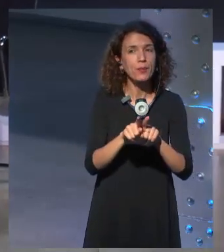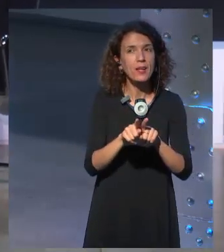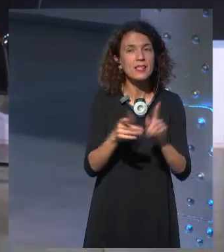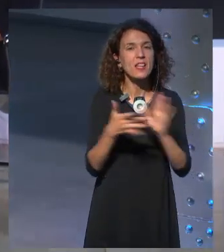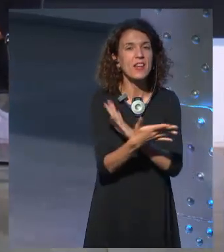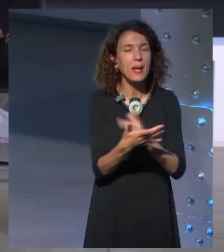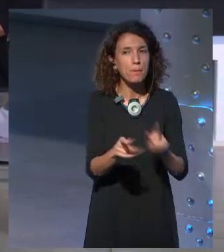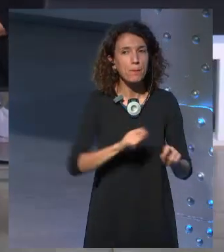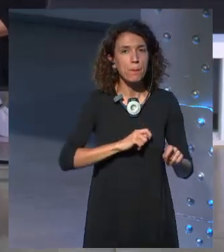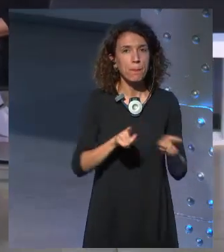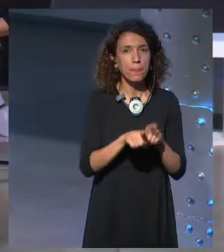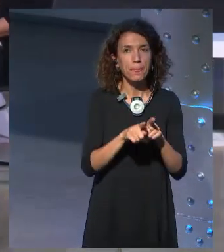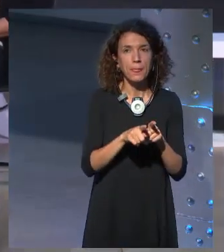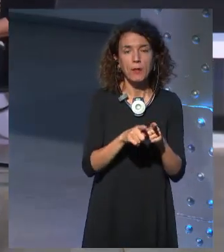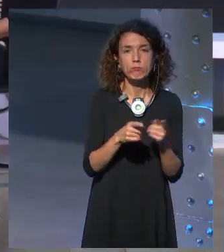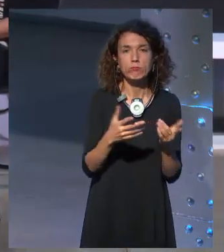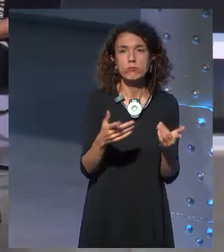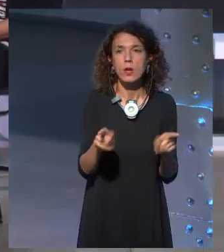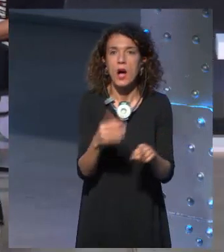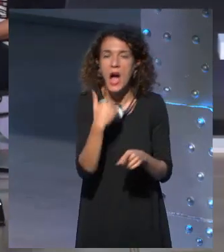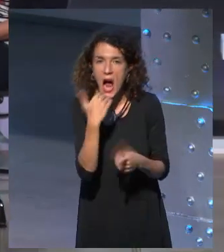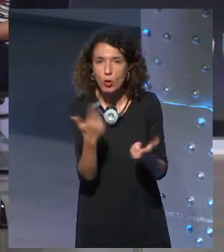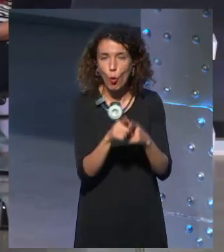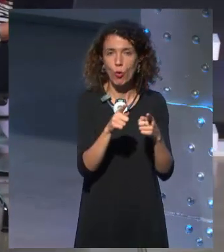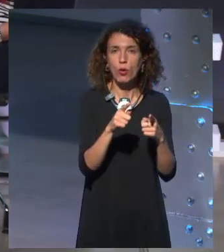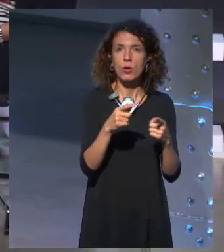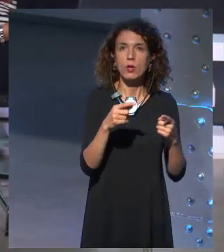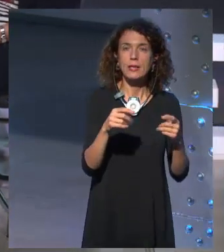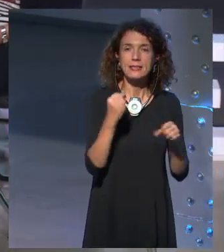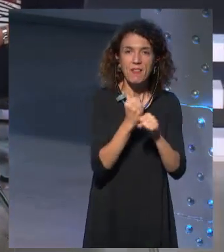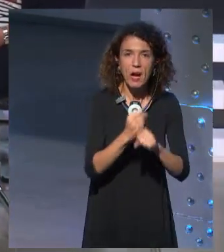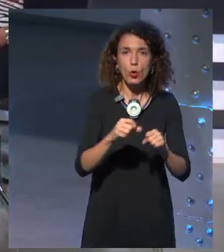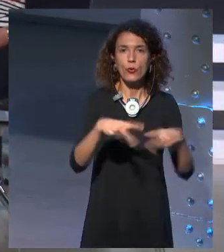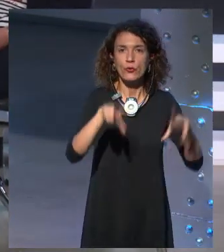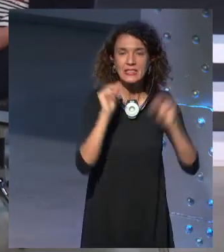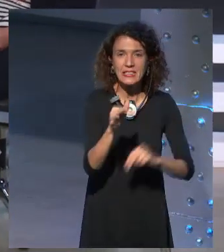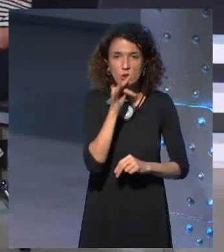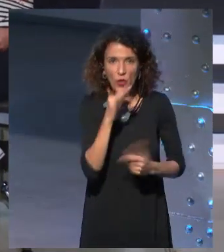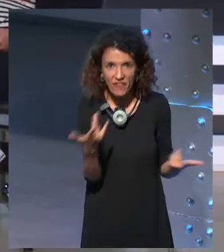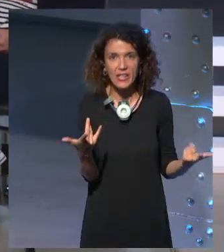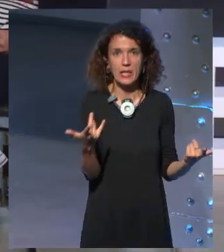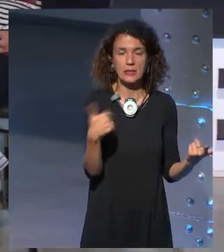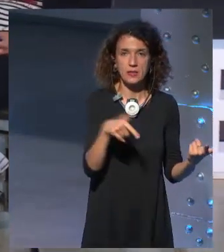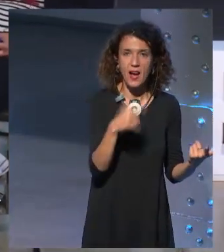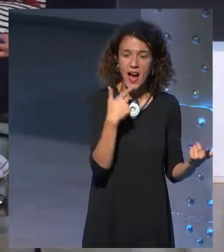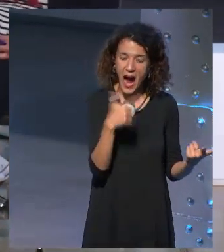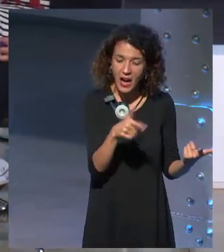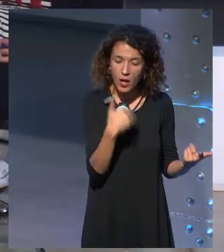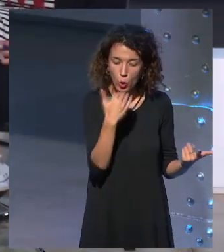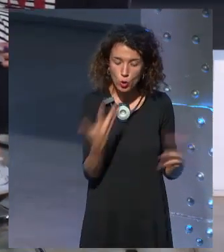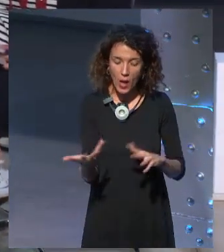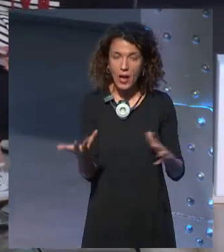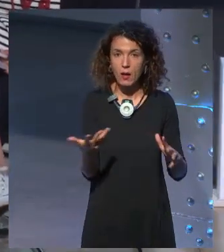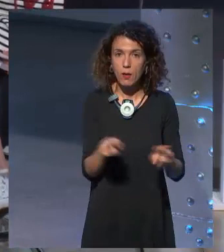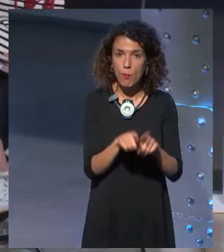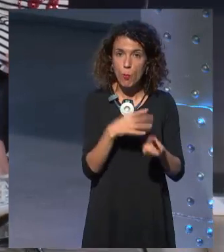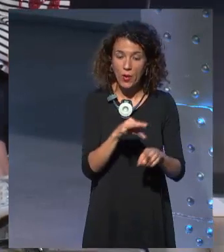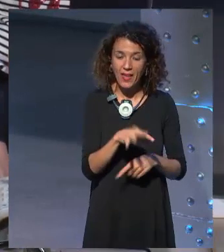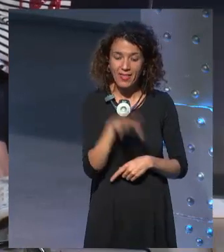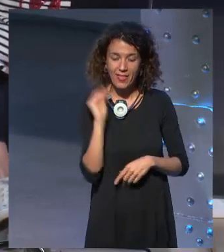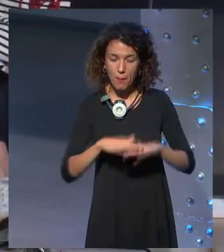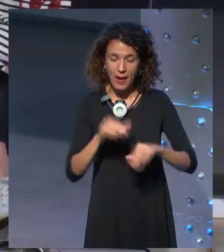permanent learning that you're mentioning is a non-fulfillment feeling that you haven't fulfilled your task. So how could